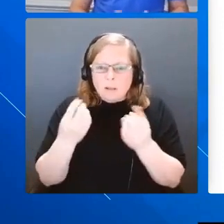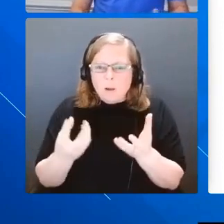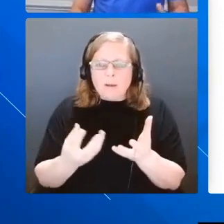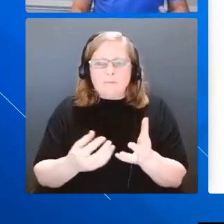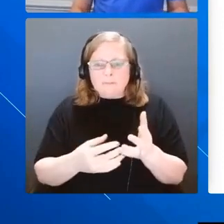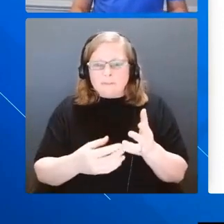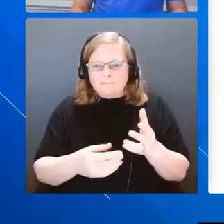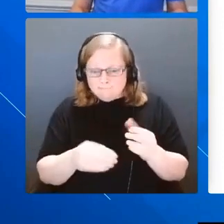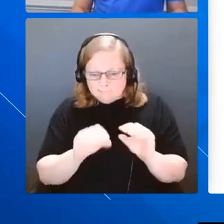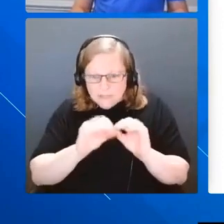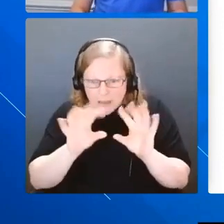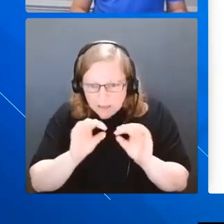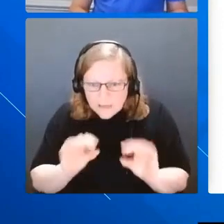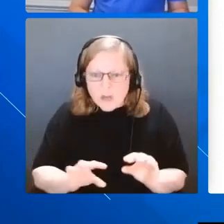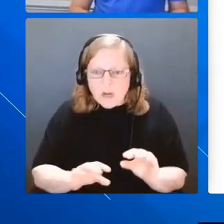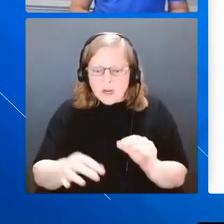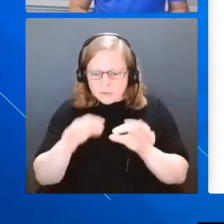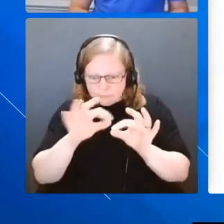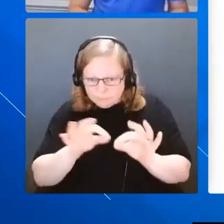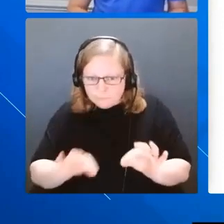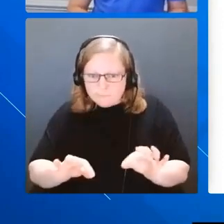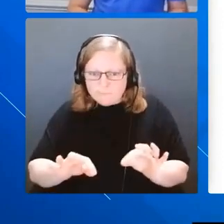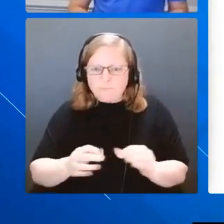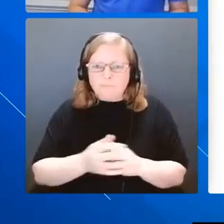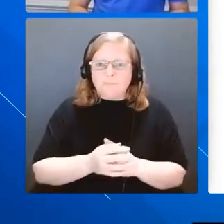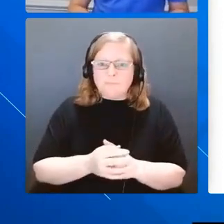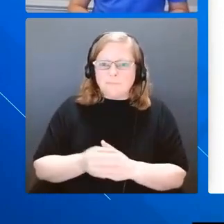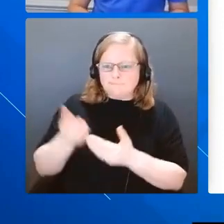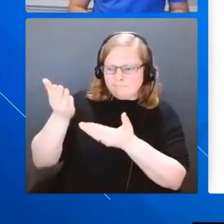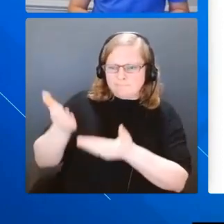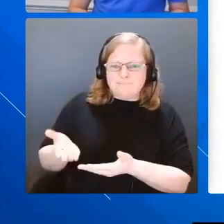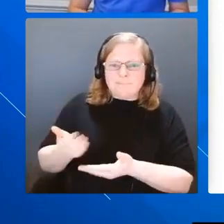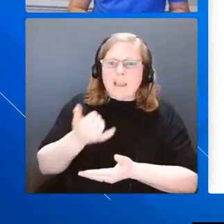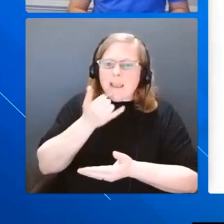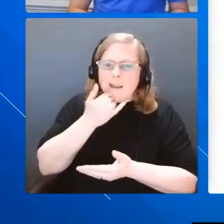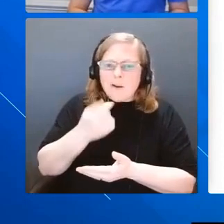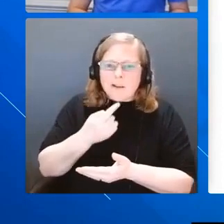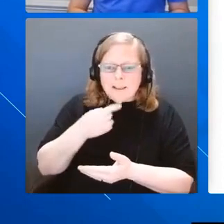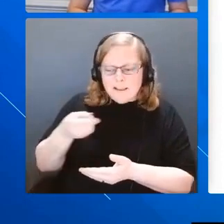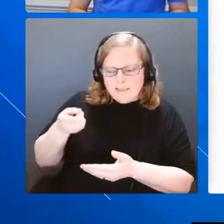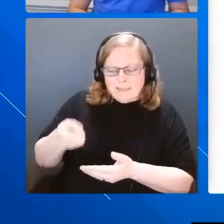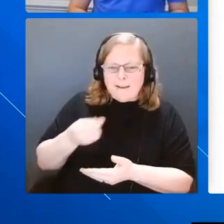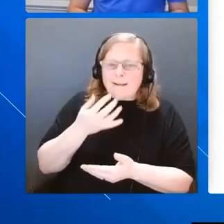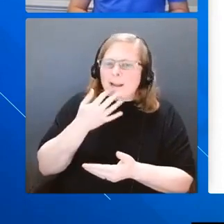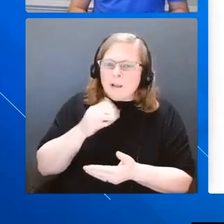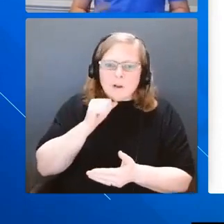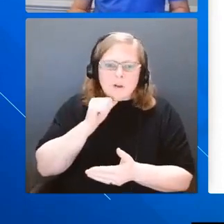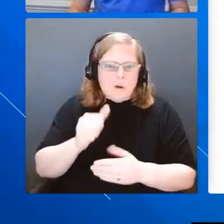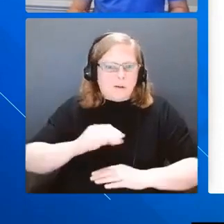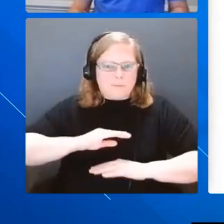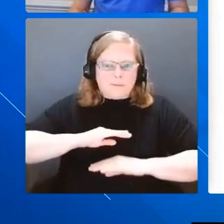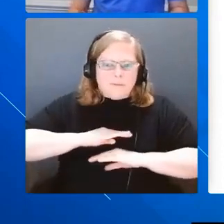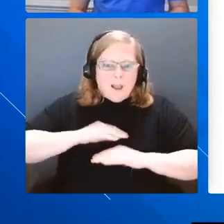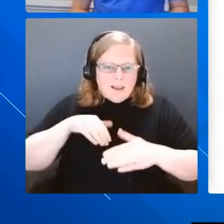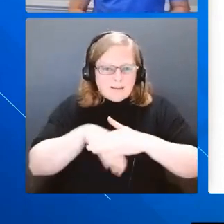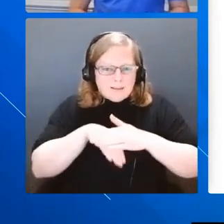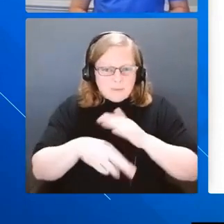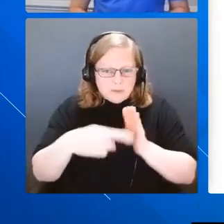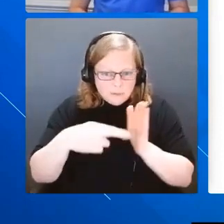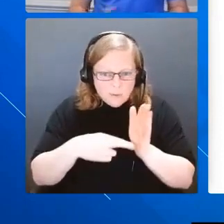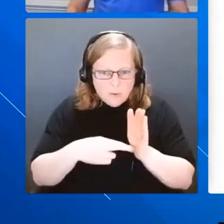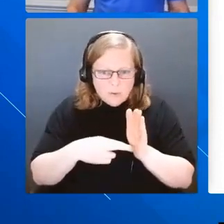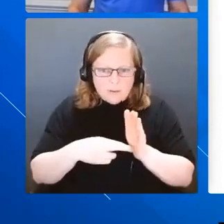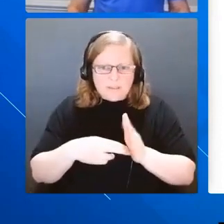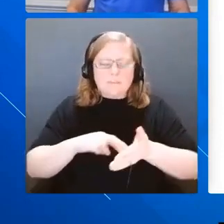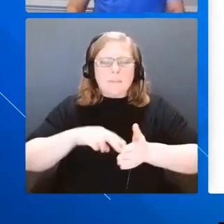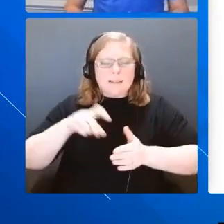designer with an error that says, and I quote, "This color doesn't meet accessibility guidelines. We should suggest a darker color with higher contrast."